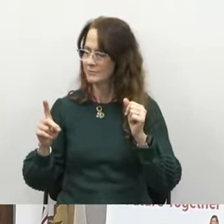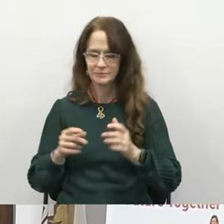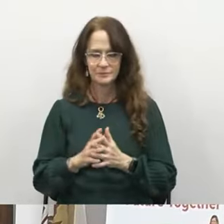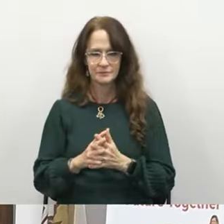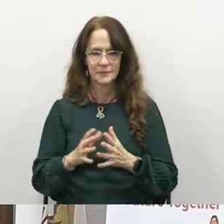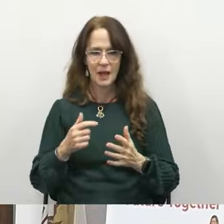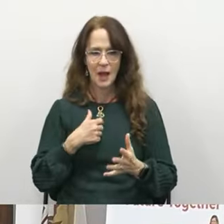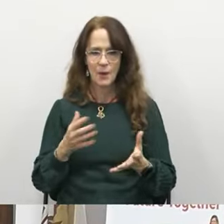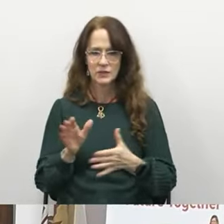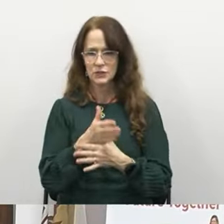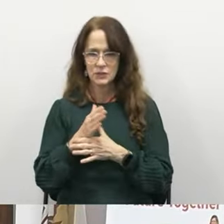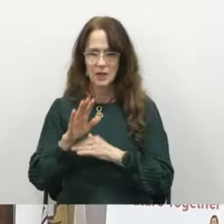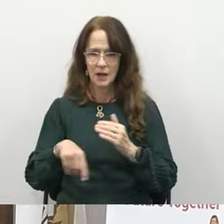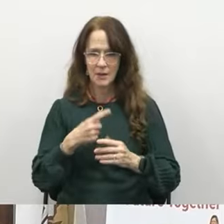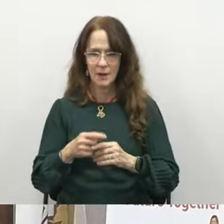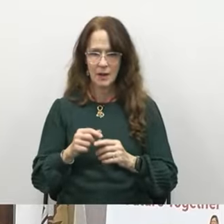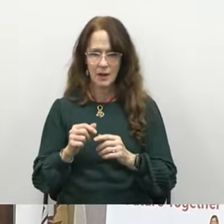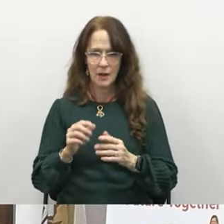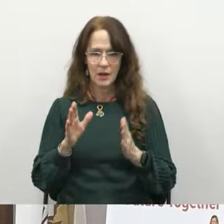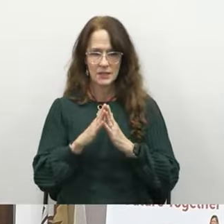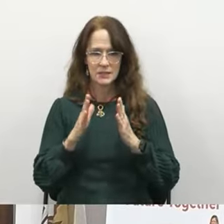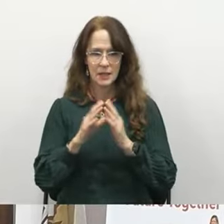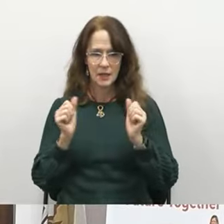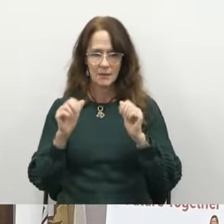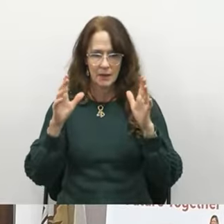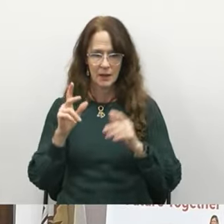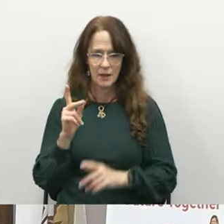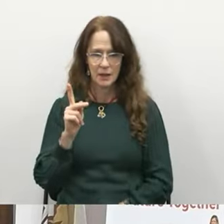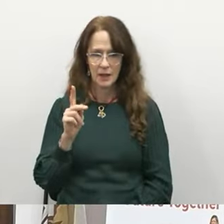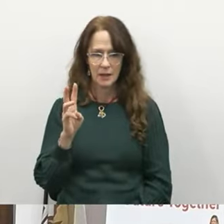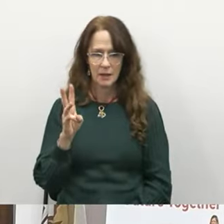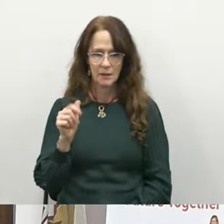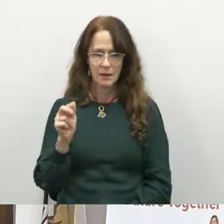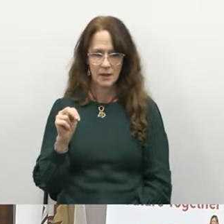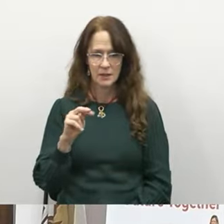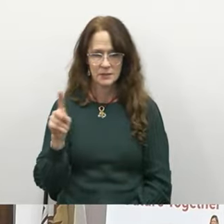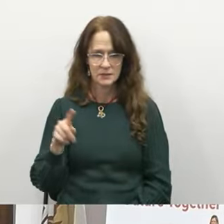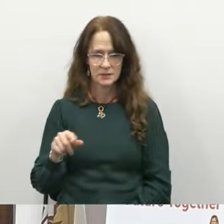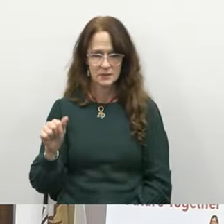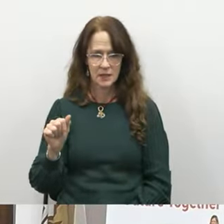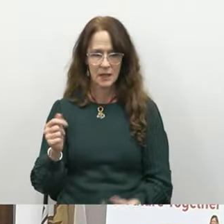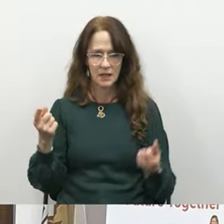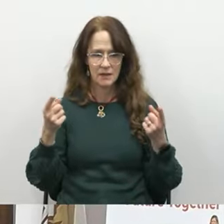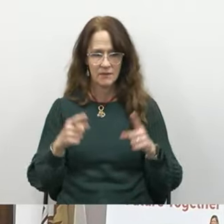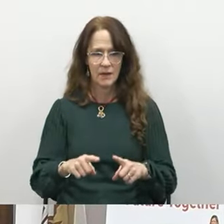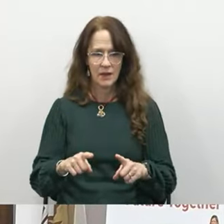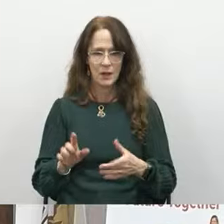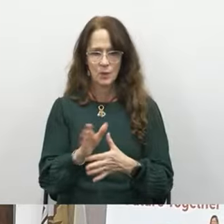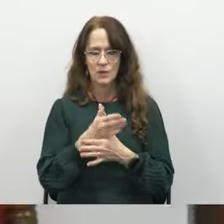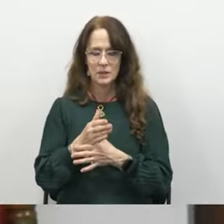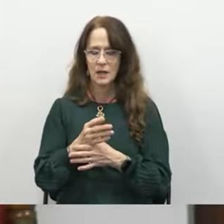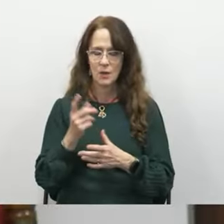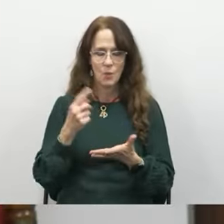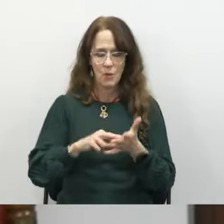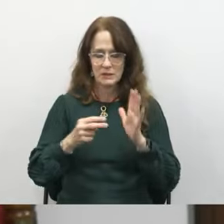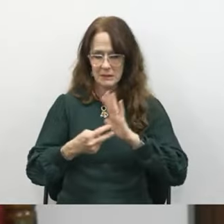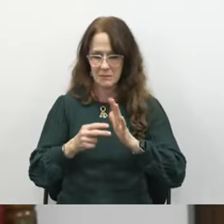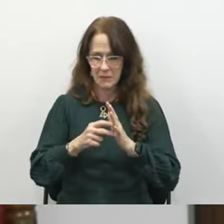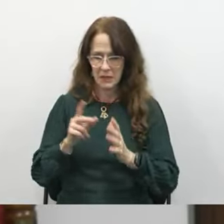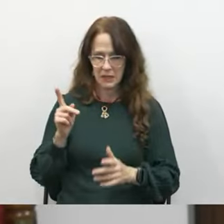I would like to share about our city's amazing Kwanzaa event, but before I do that, I would like to share a bit about what Kwanzaa is.